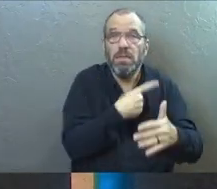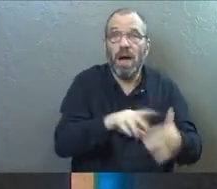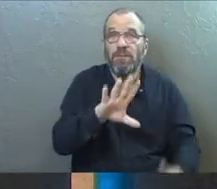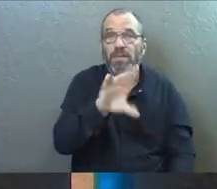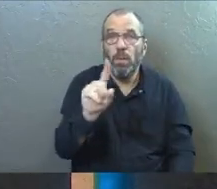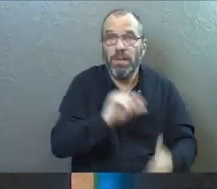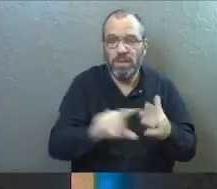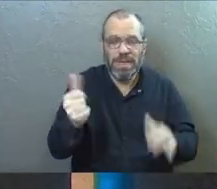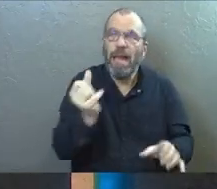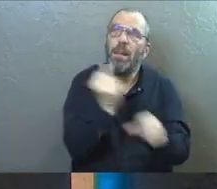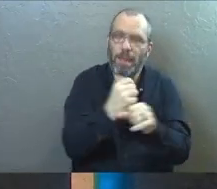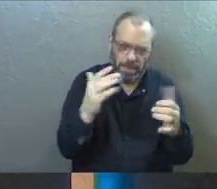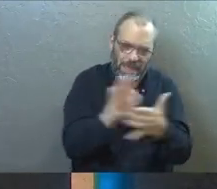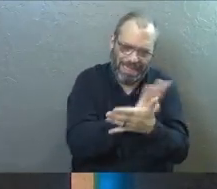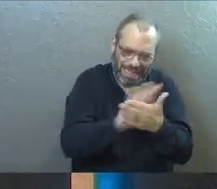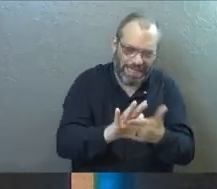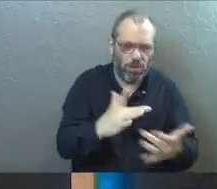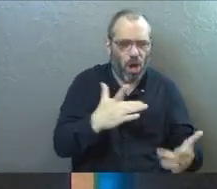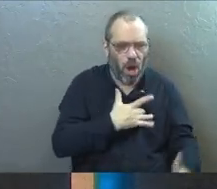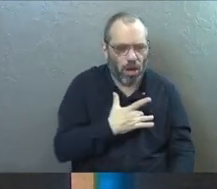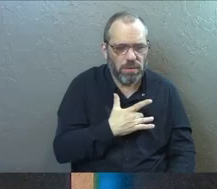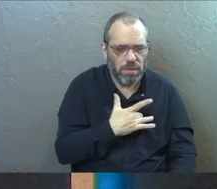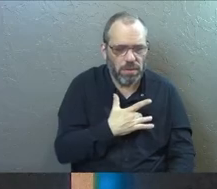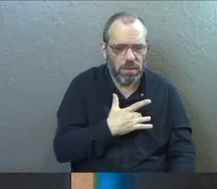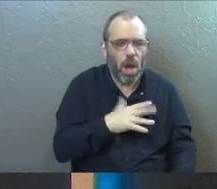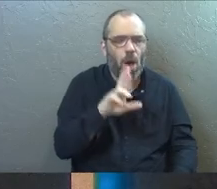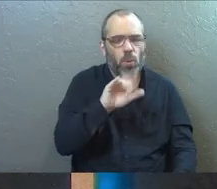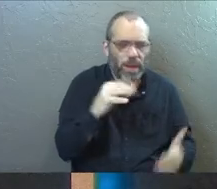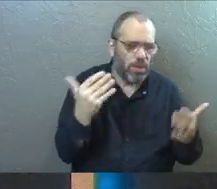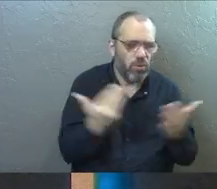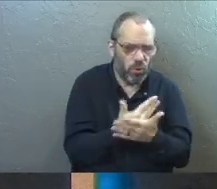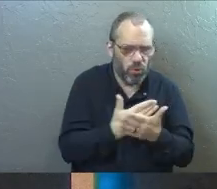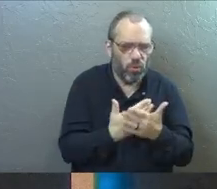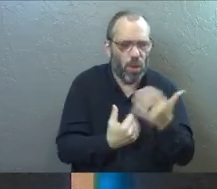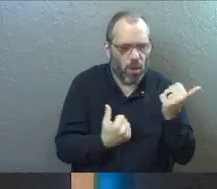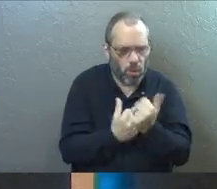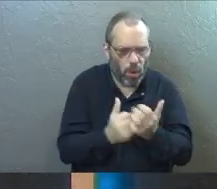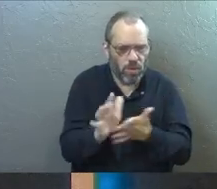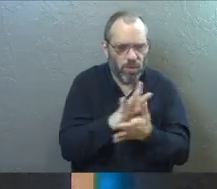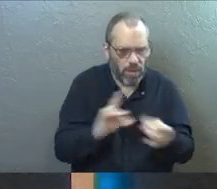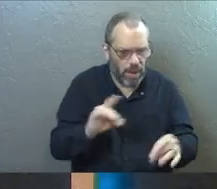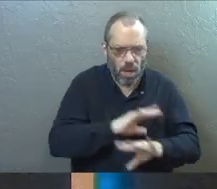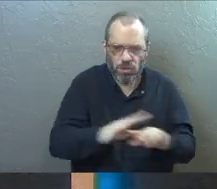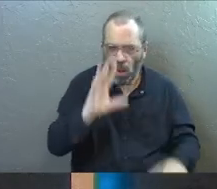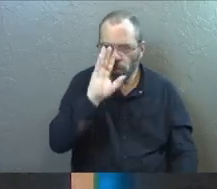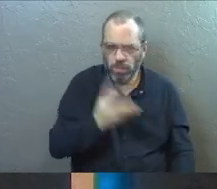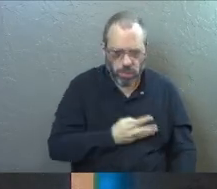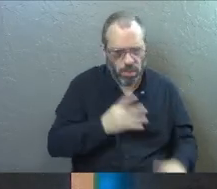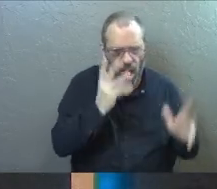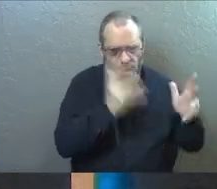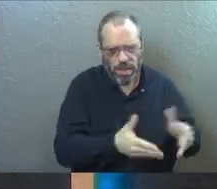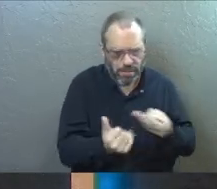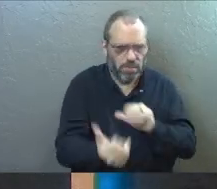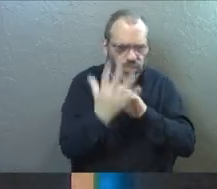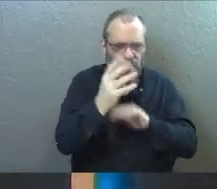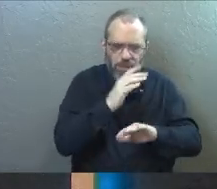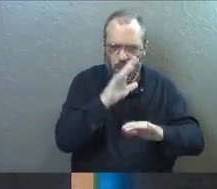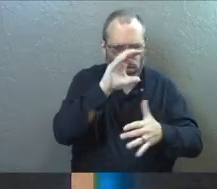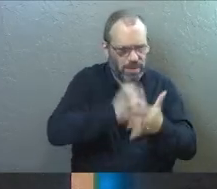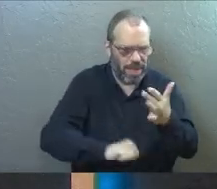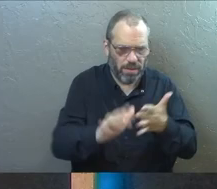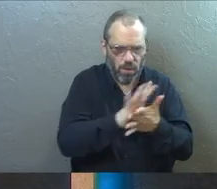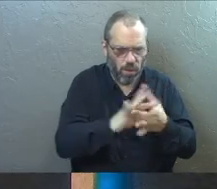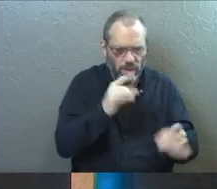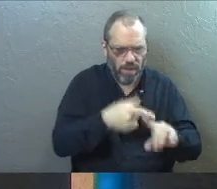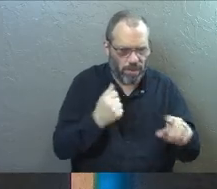51, verse 10, "Create in me a clean heart, O God. Renew a loyal spirit within me. Do not banish me from your presence and don't take your Holy